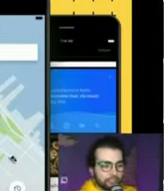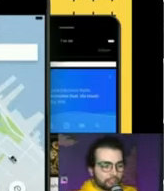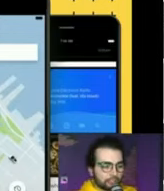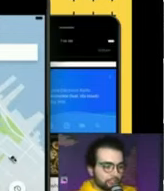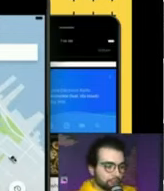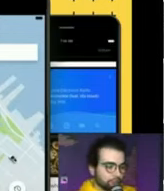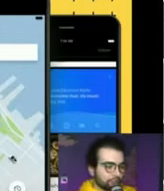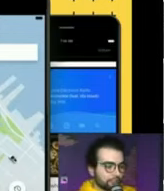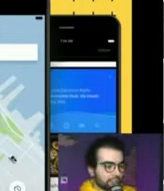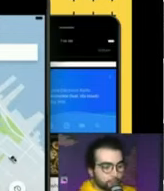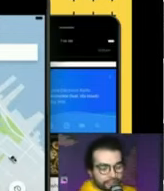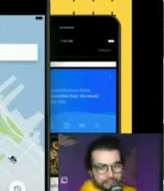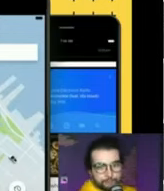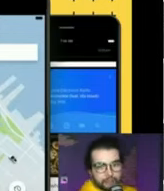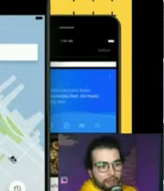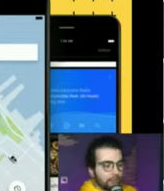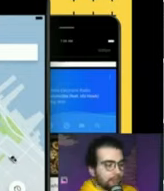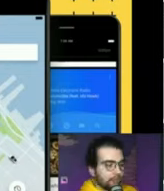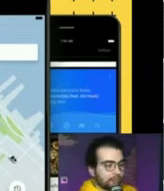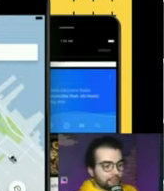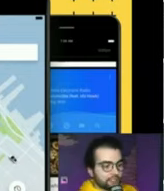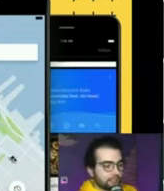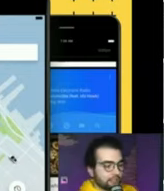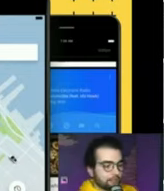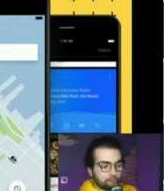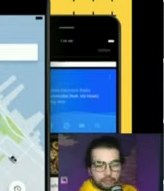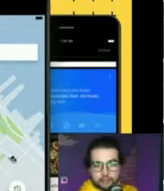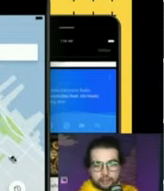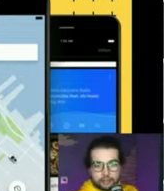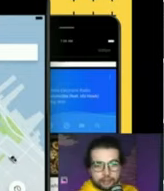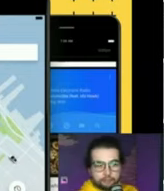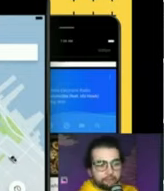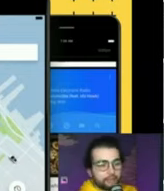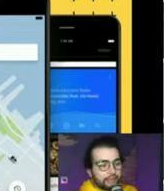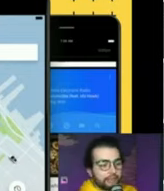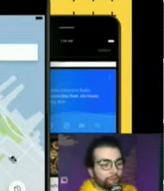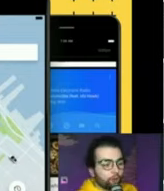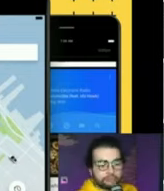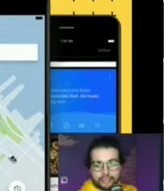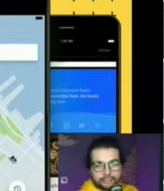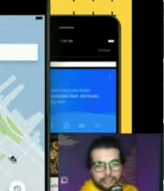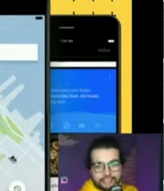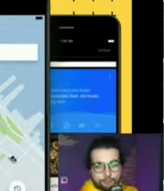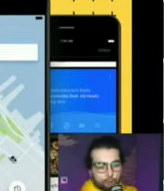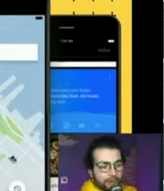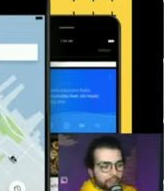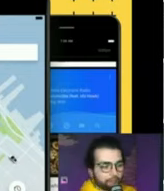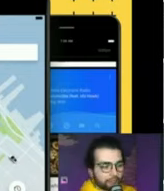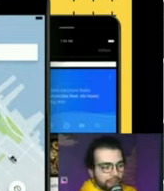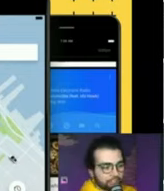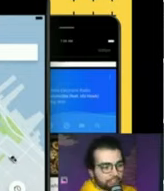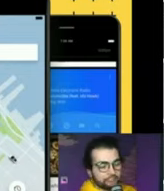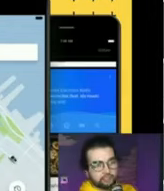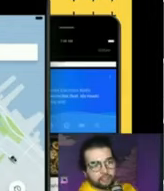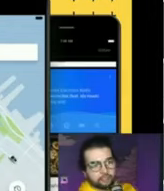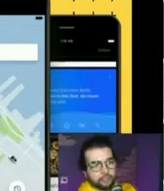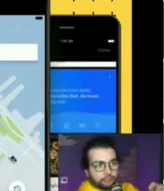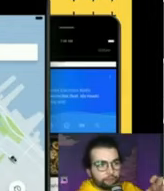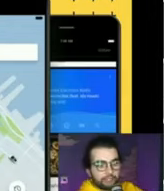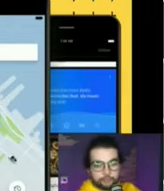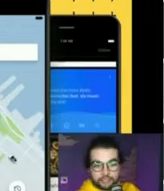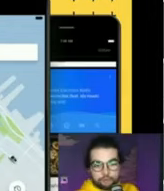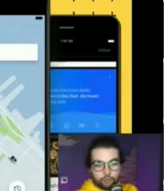later during the next weeks. And this is a default like taxi mobile application. It's